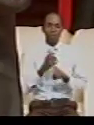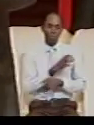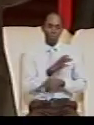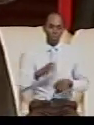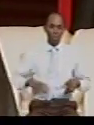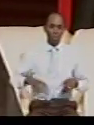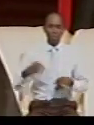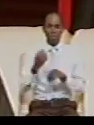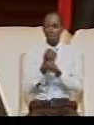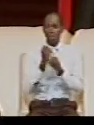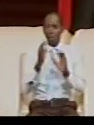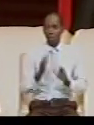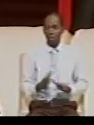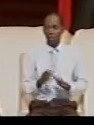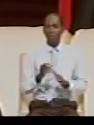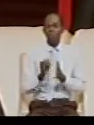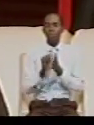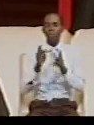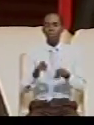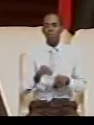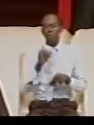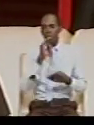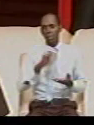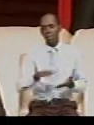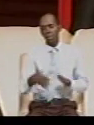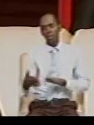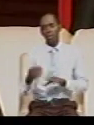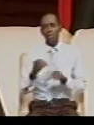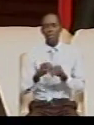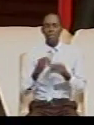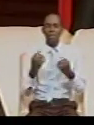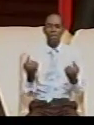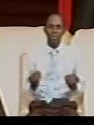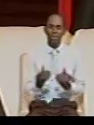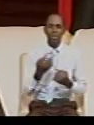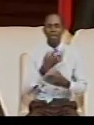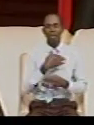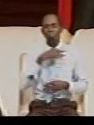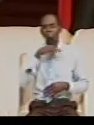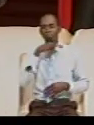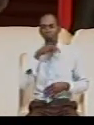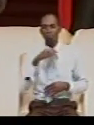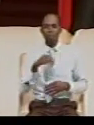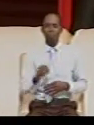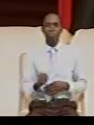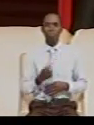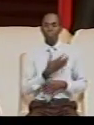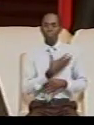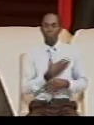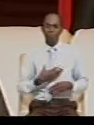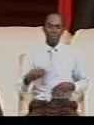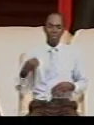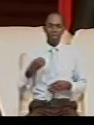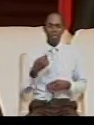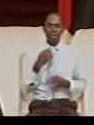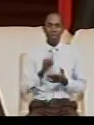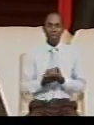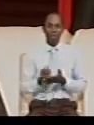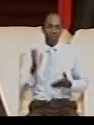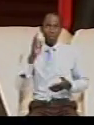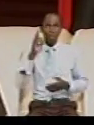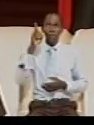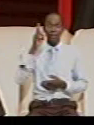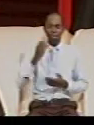dead in sins and trespasses. And the Lord here says, he quickens those who